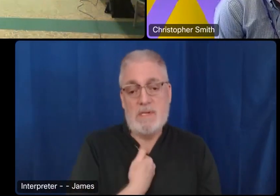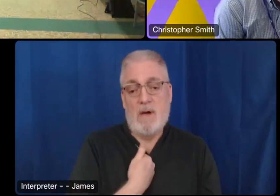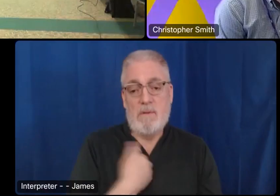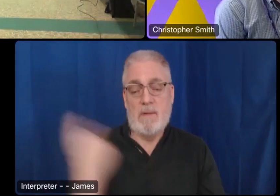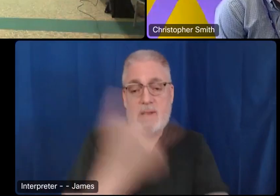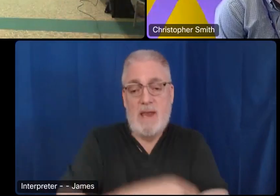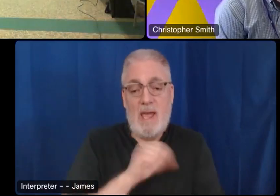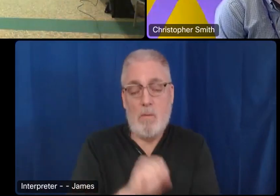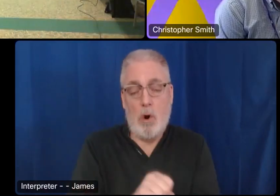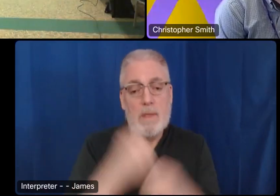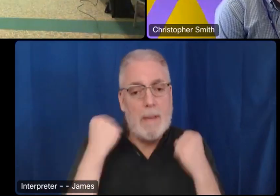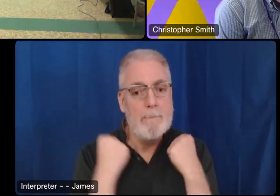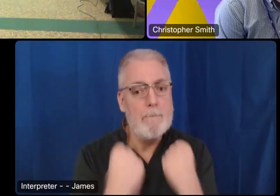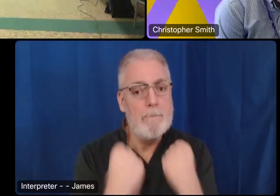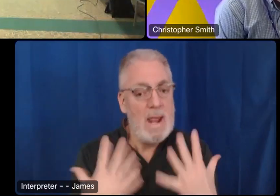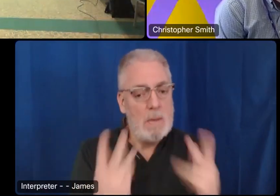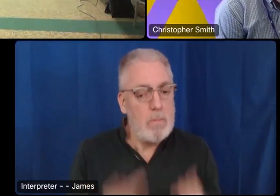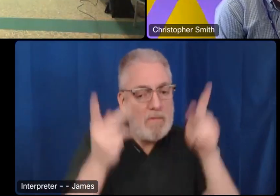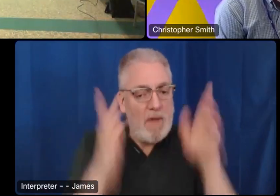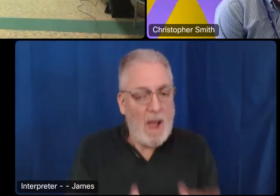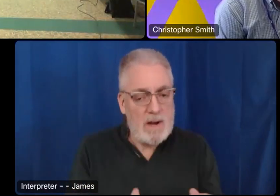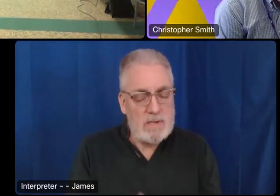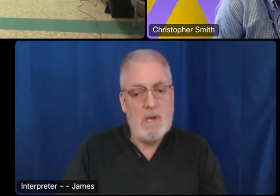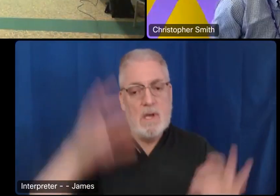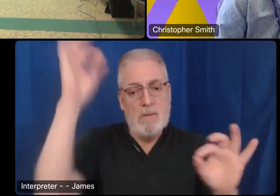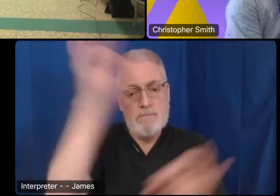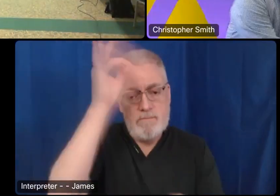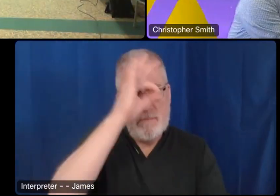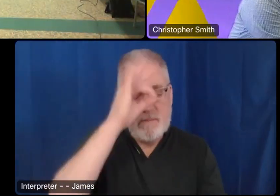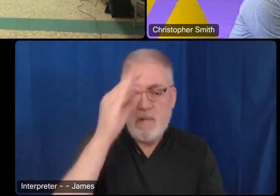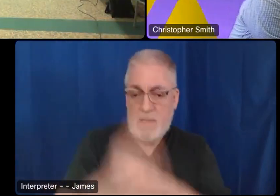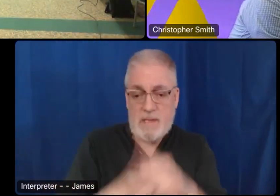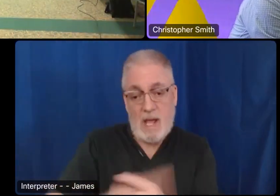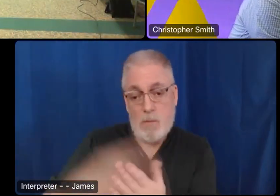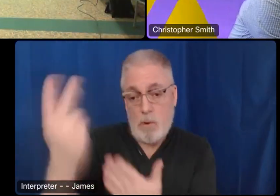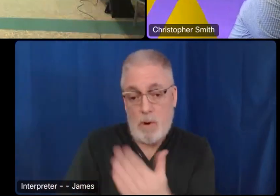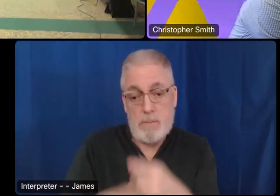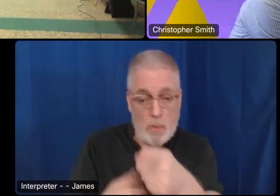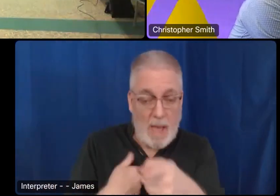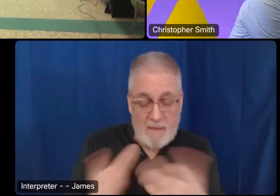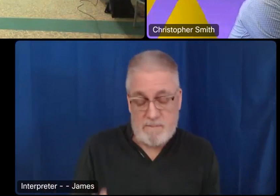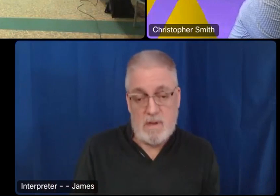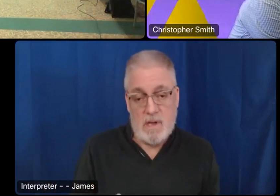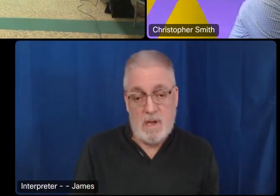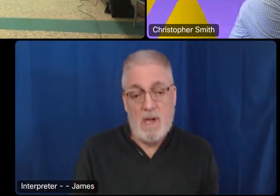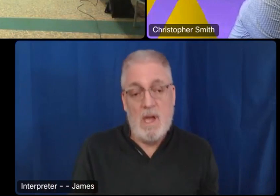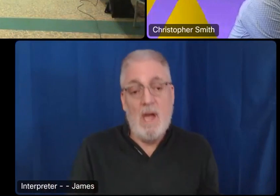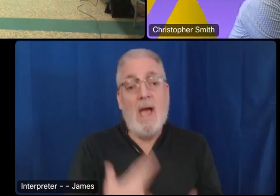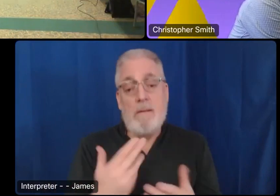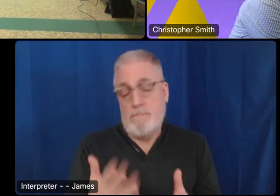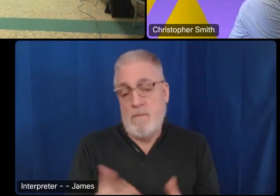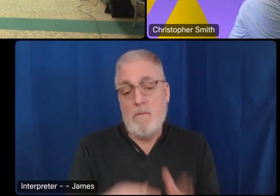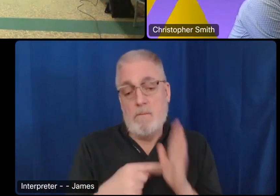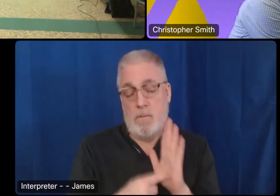know about these programs, and they should know. So hospitals, for example, some are more familiar than others, but